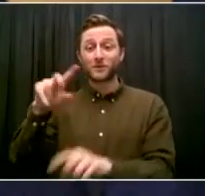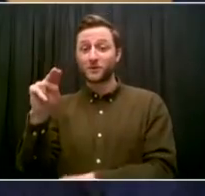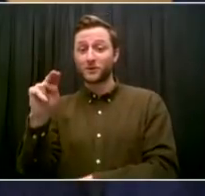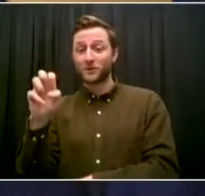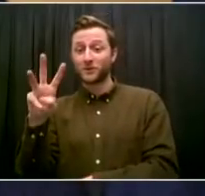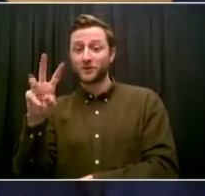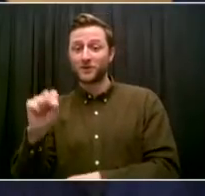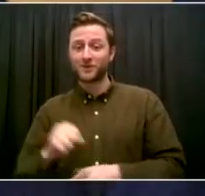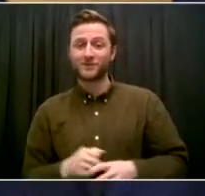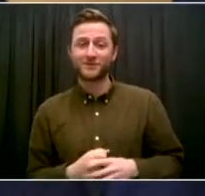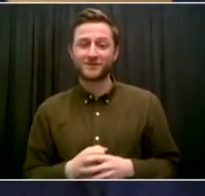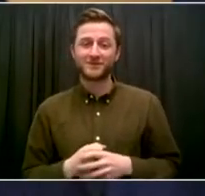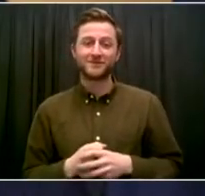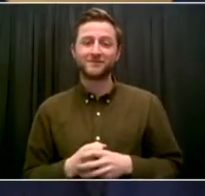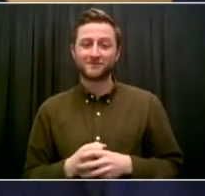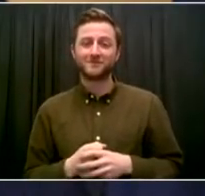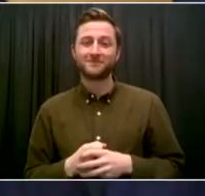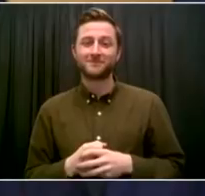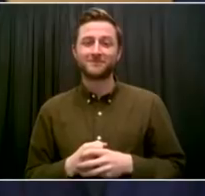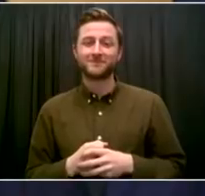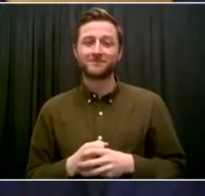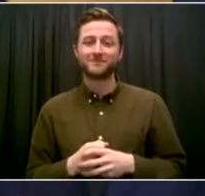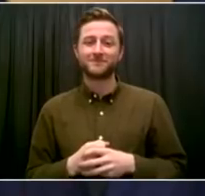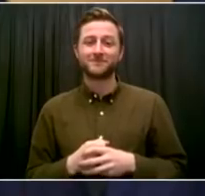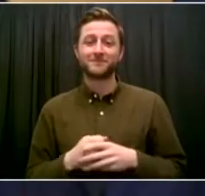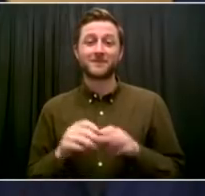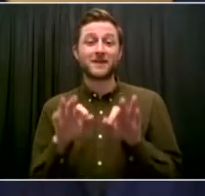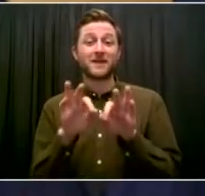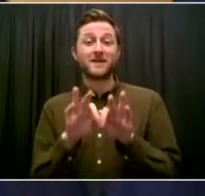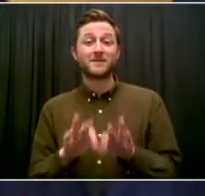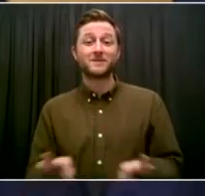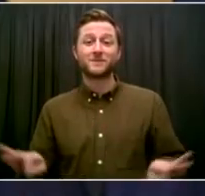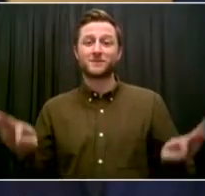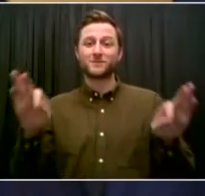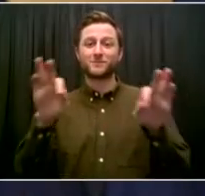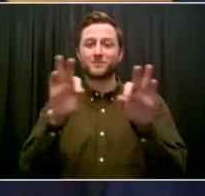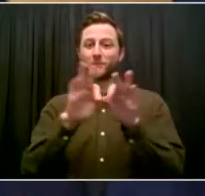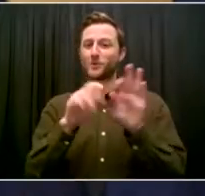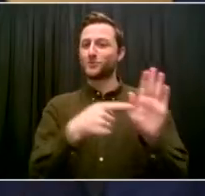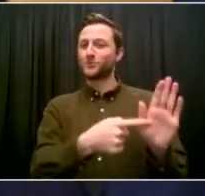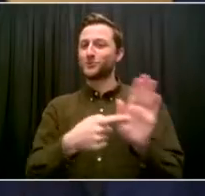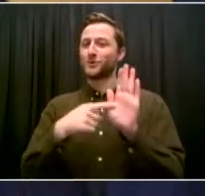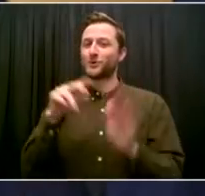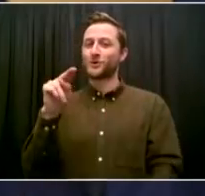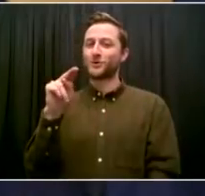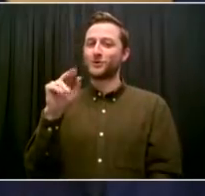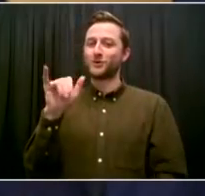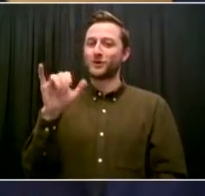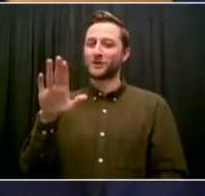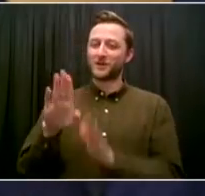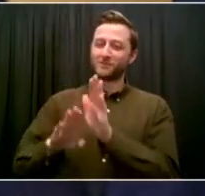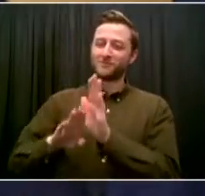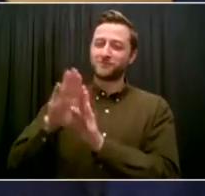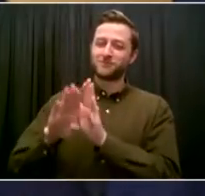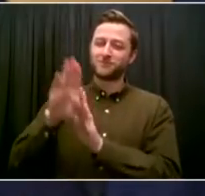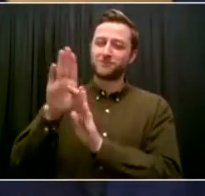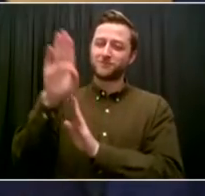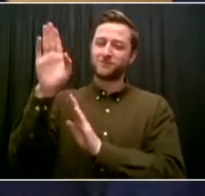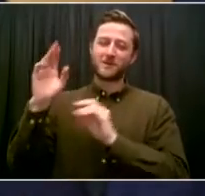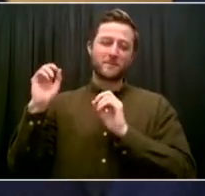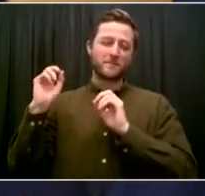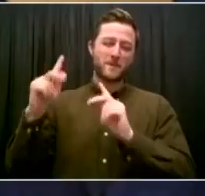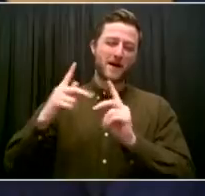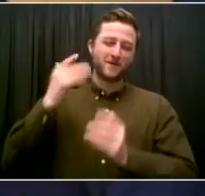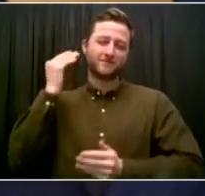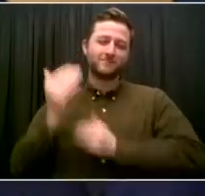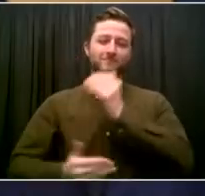that we show New Yorkers that we are coming back, and we're coming back stronger. Our schools are open,